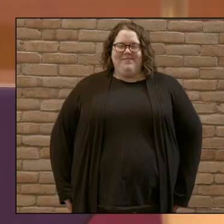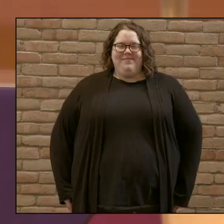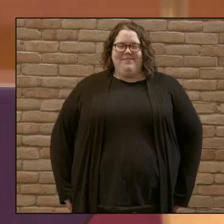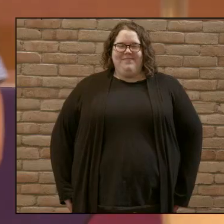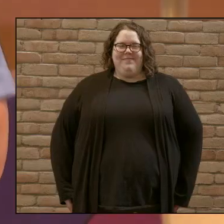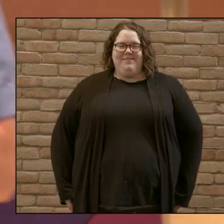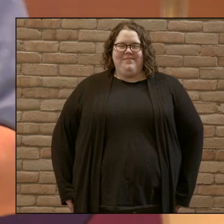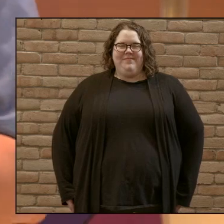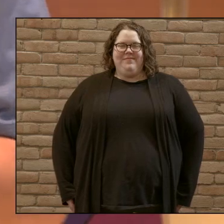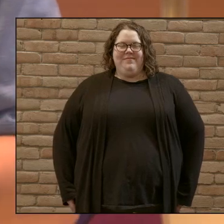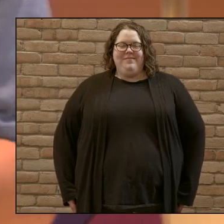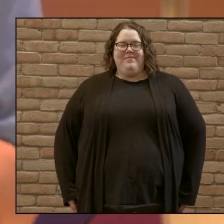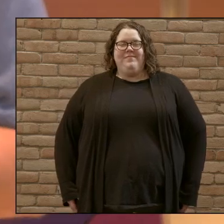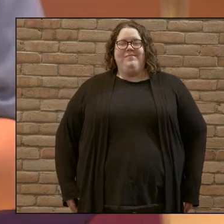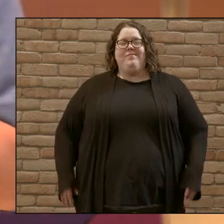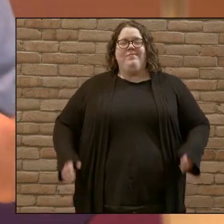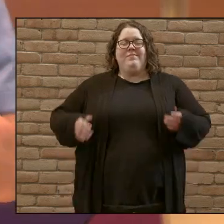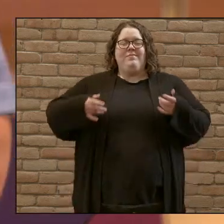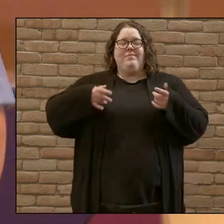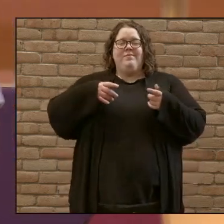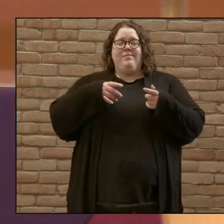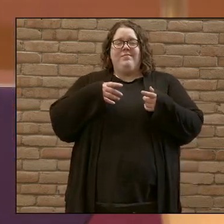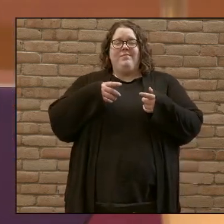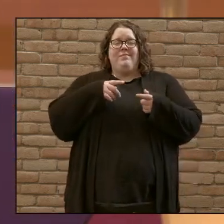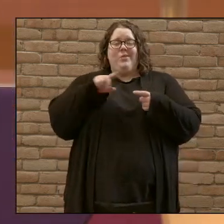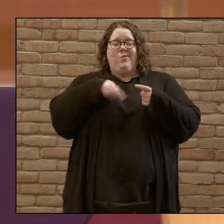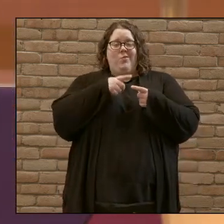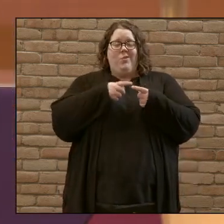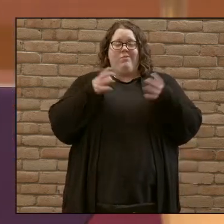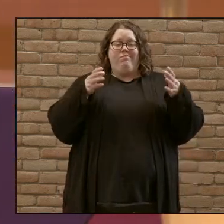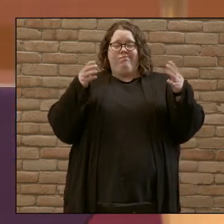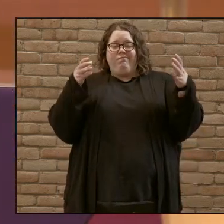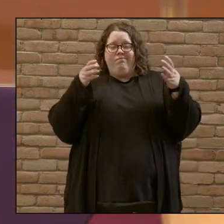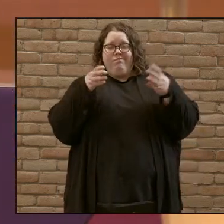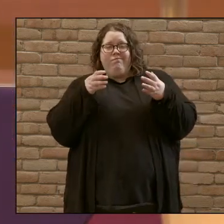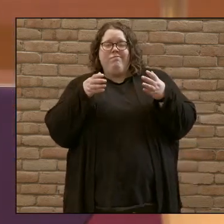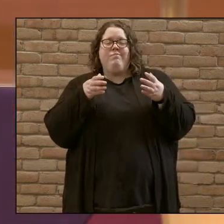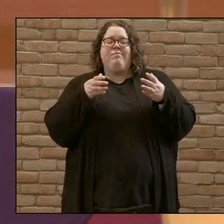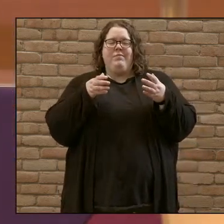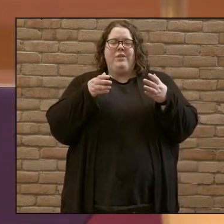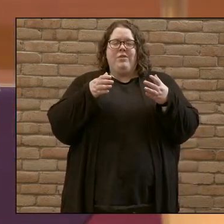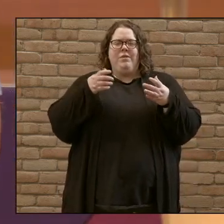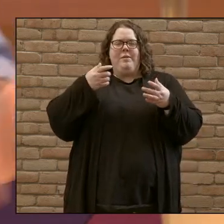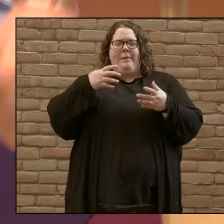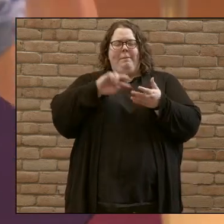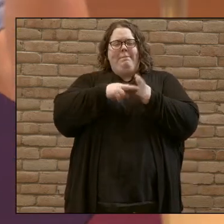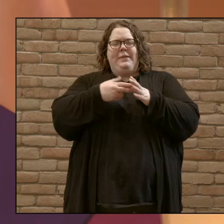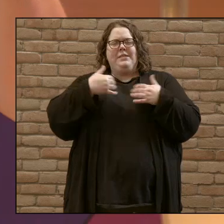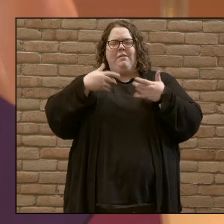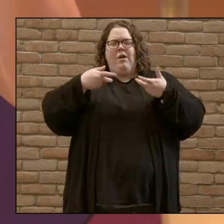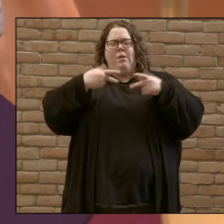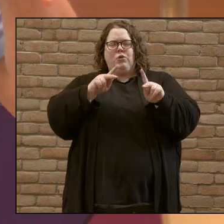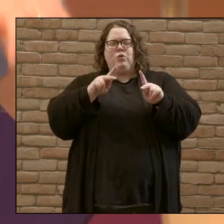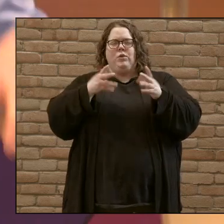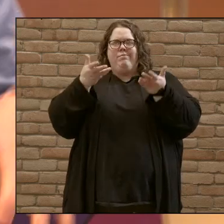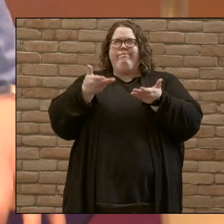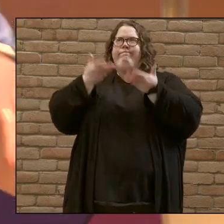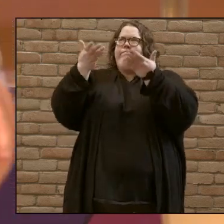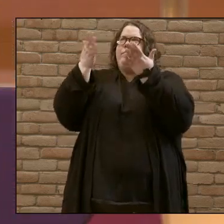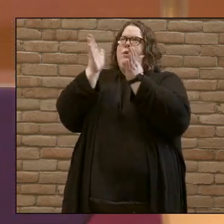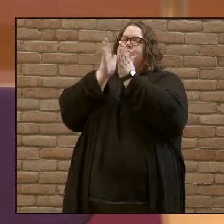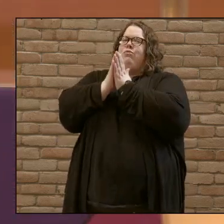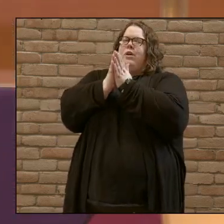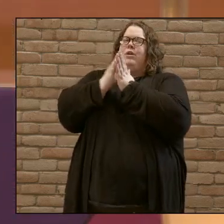Every time during service when we gather, we have the opportunity to lift up prayers for one another, for those within our